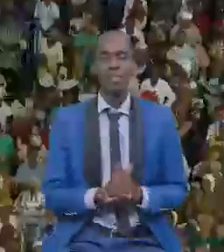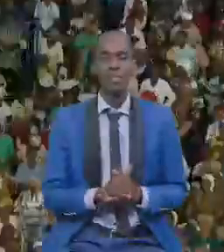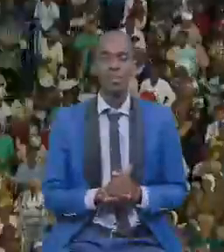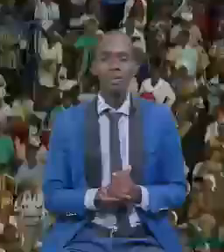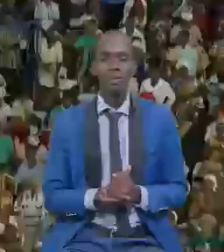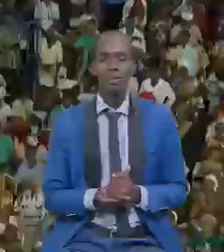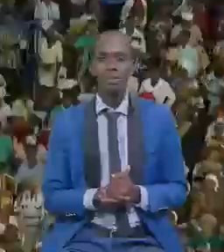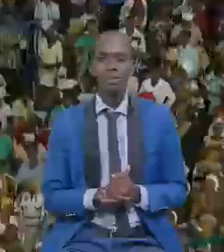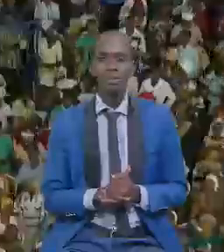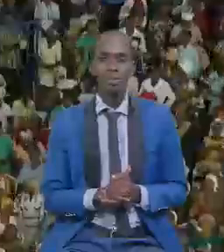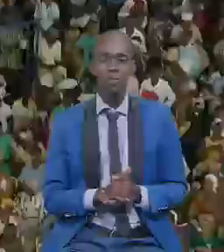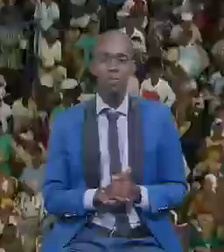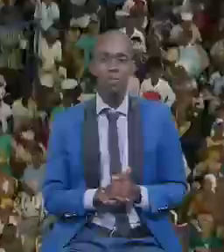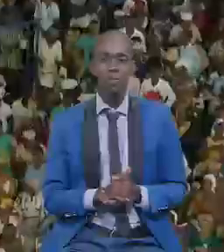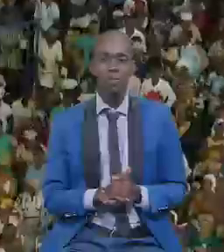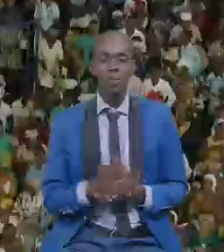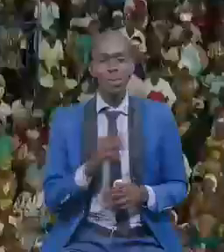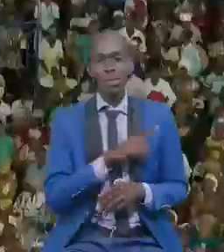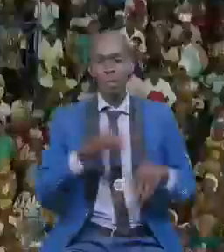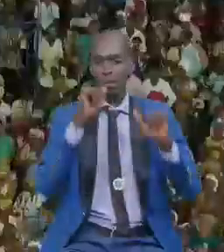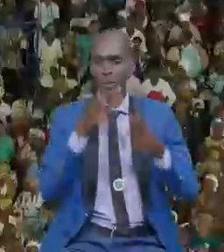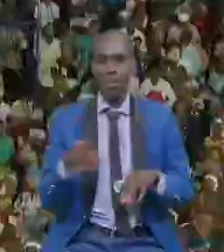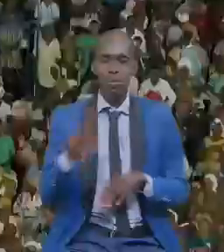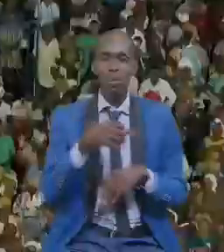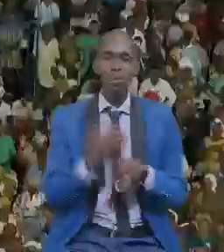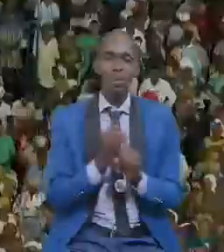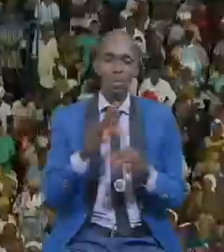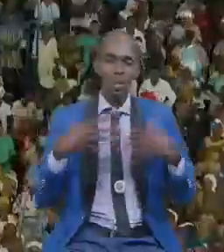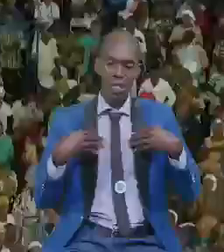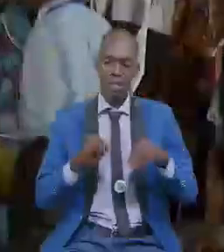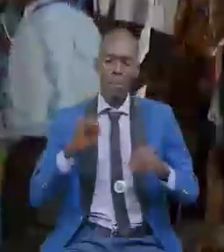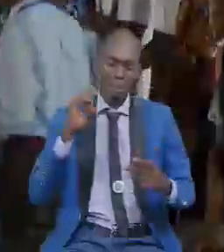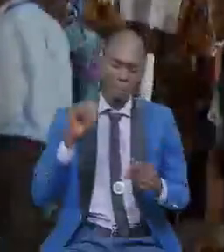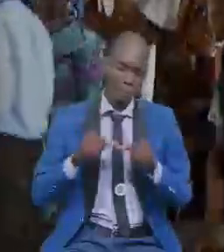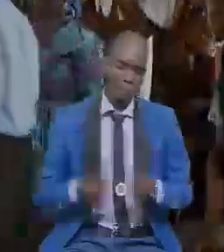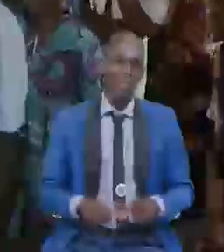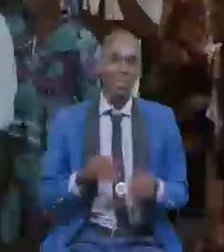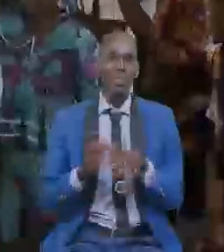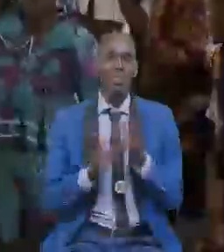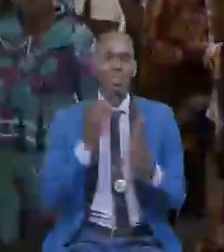The Lord bless you and make your healing permanent in Jesus' name.